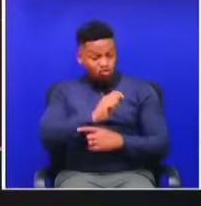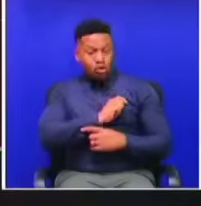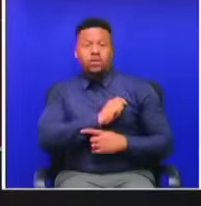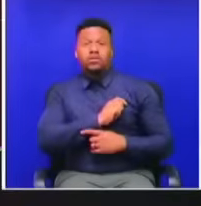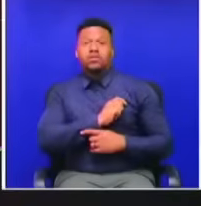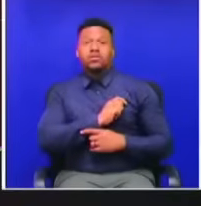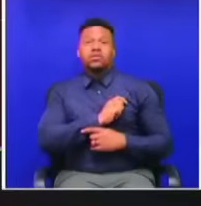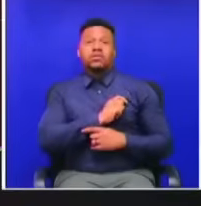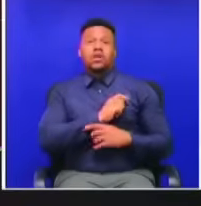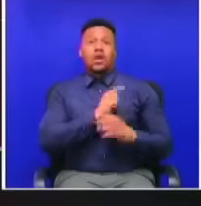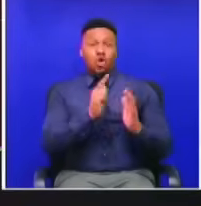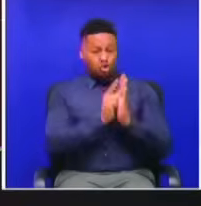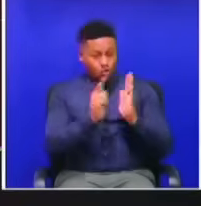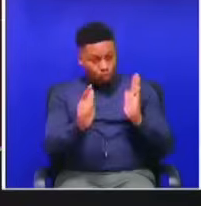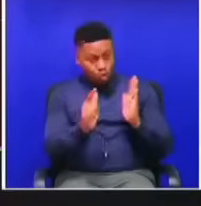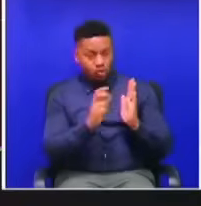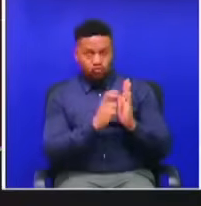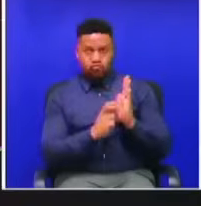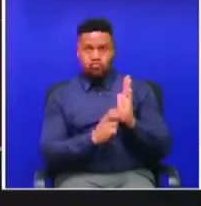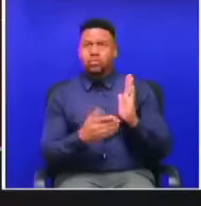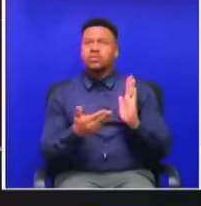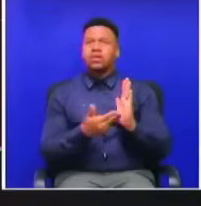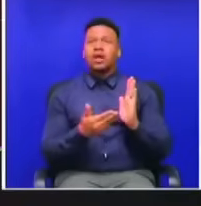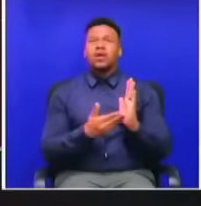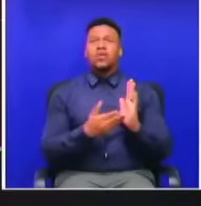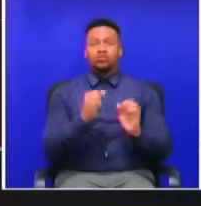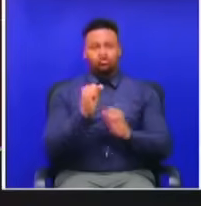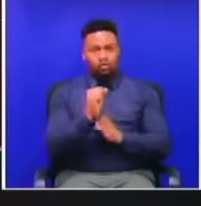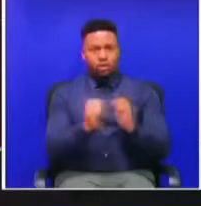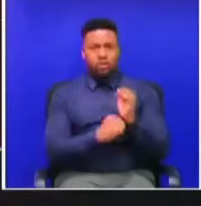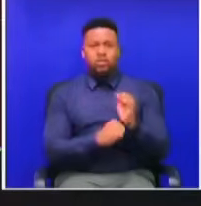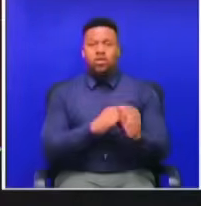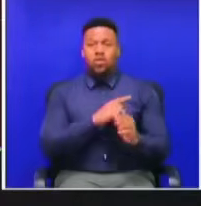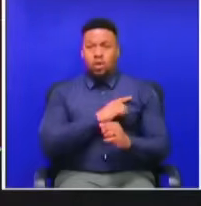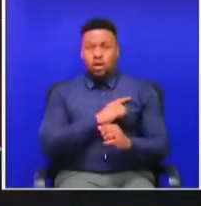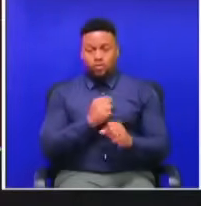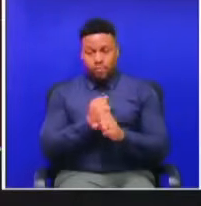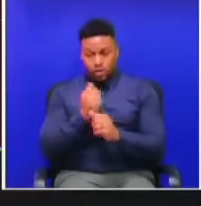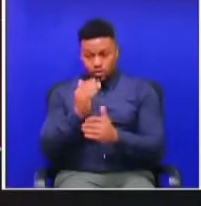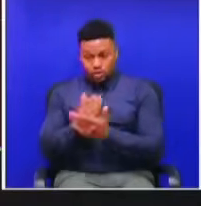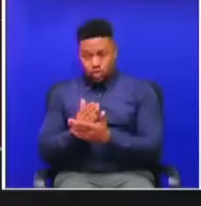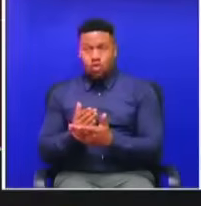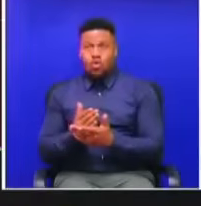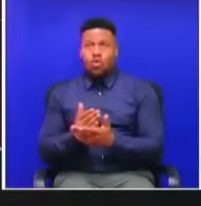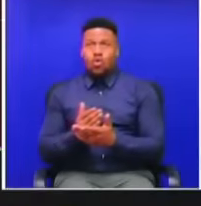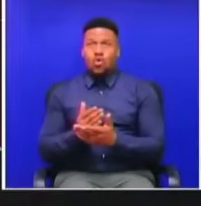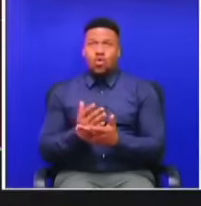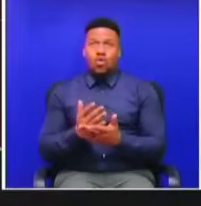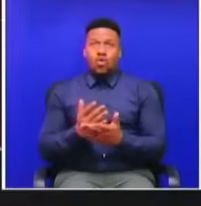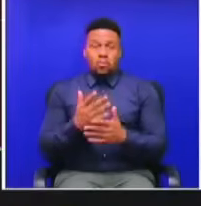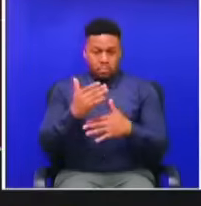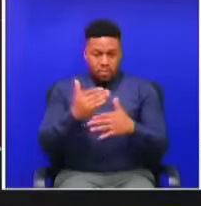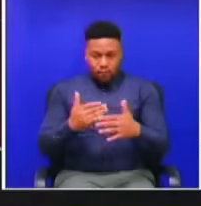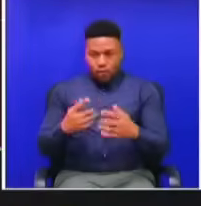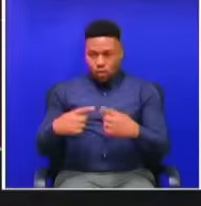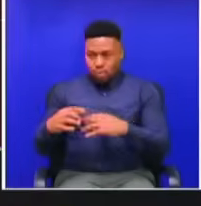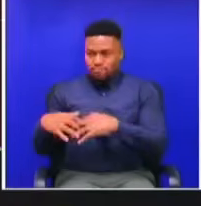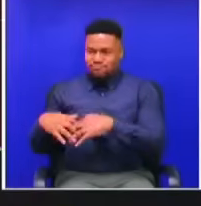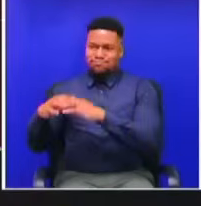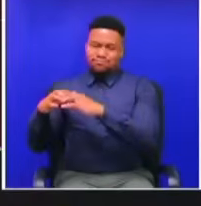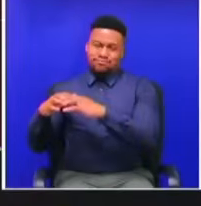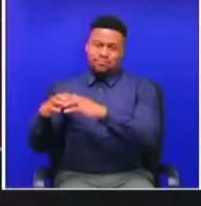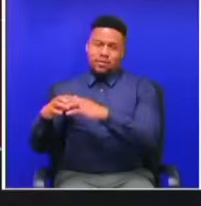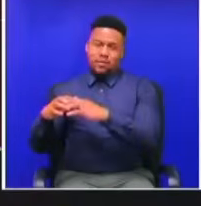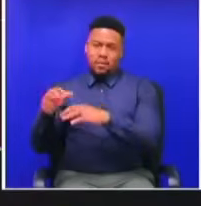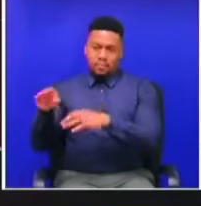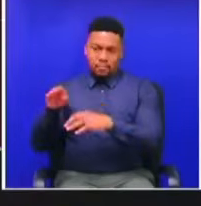know that once we accede to that level of approval, a lot will be much better and safer.